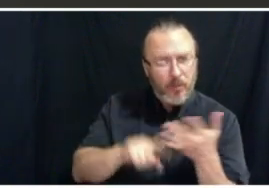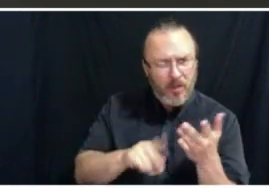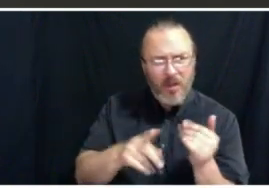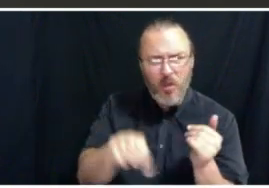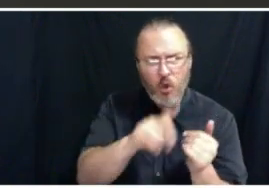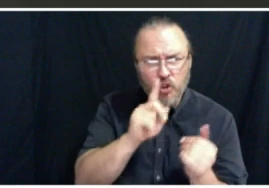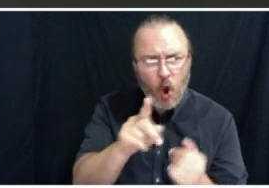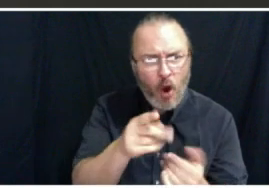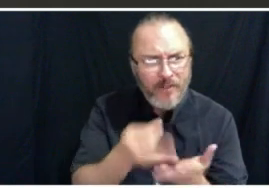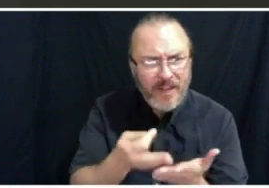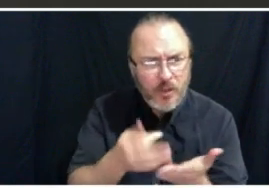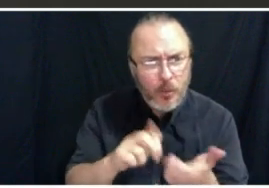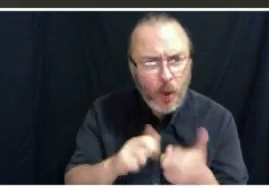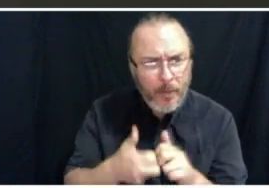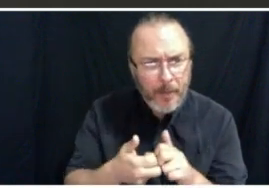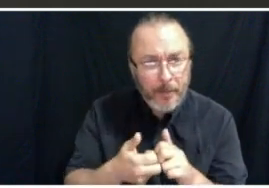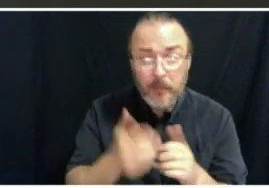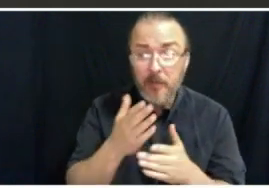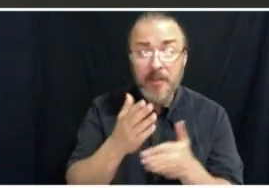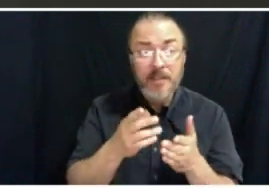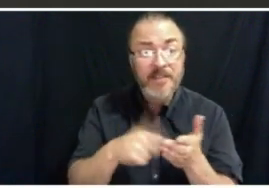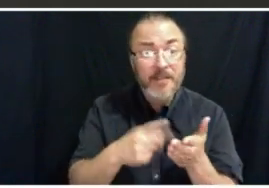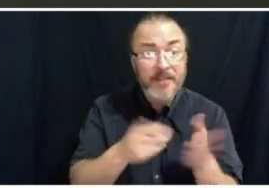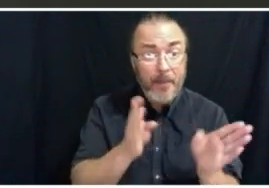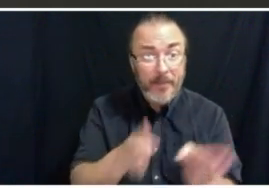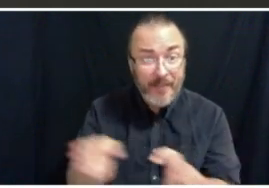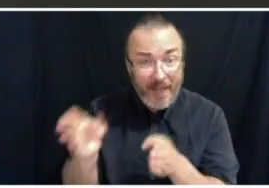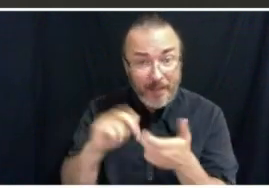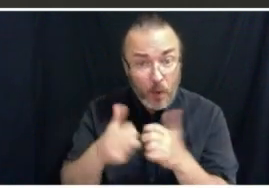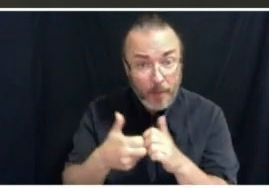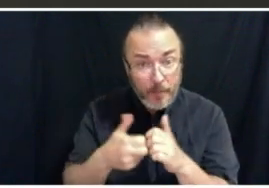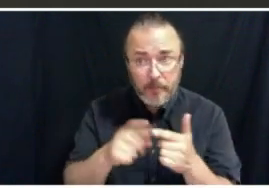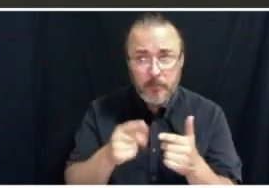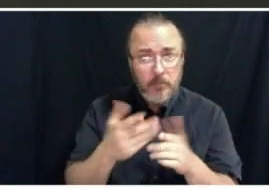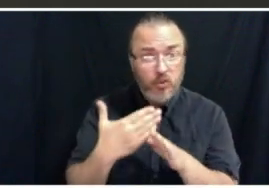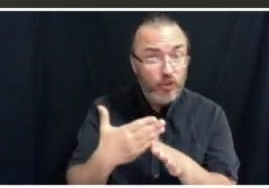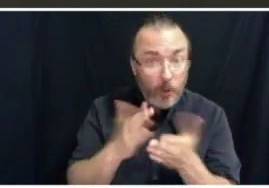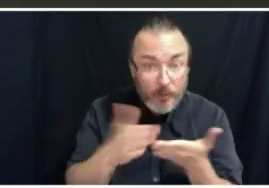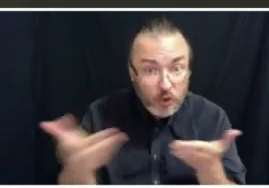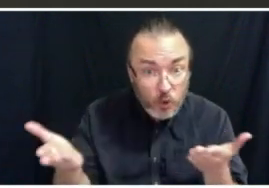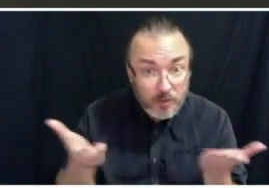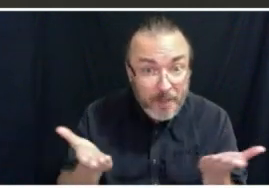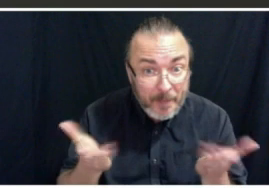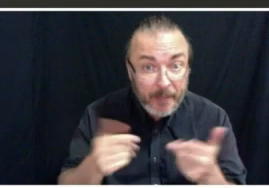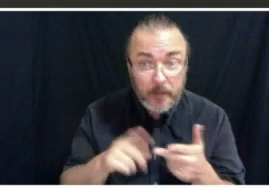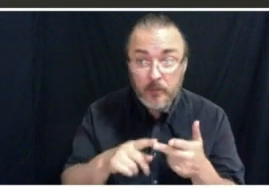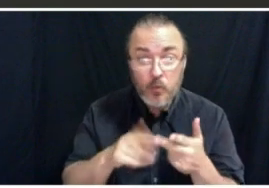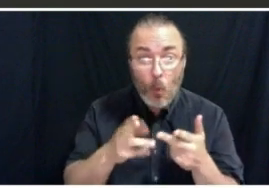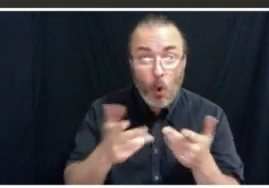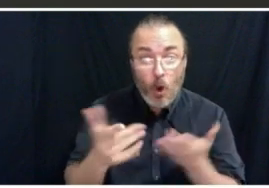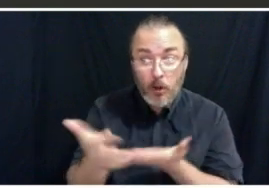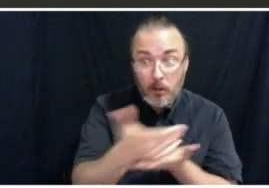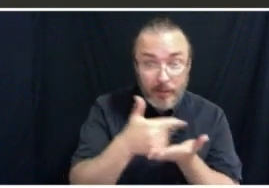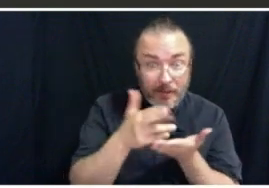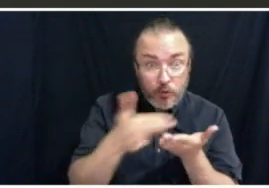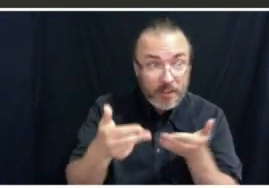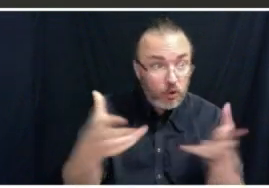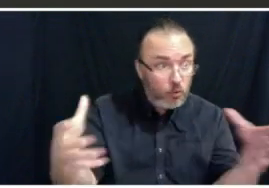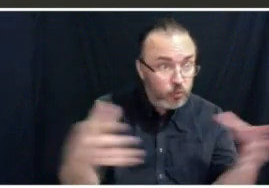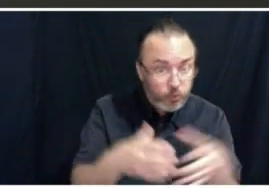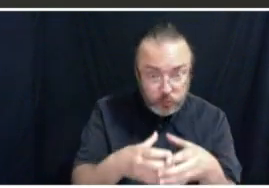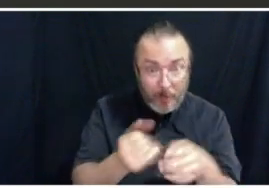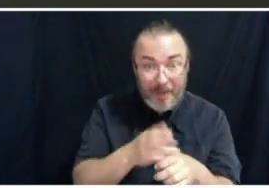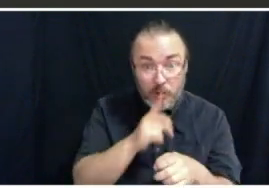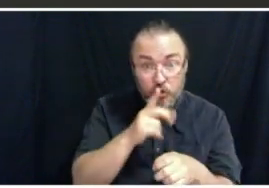and management issue. It's a matter of sharing resources. It's a matter of pulling them together and making sure that they're available in the right quantities in